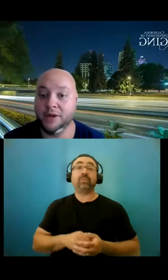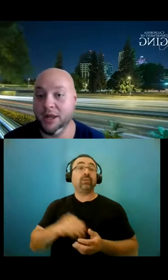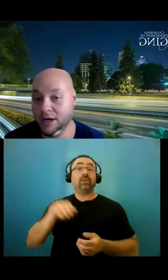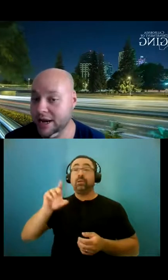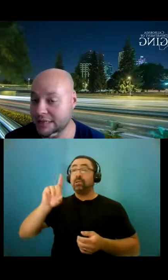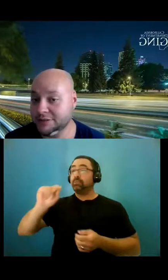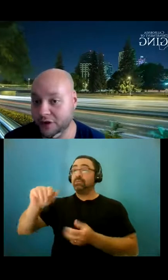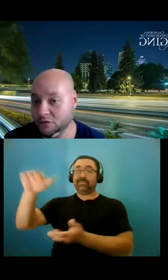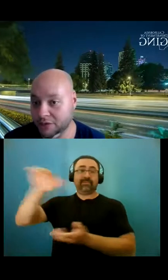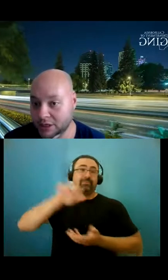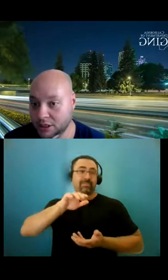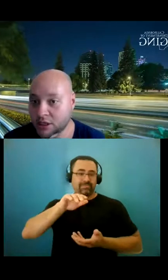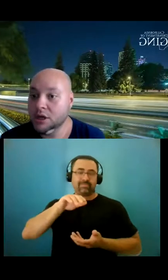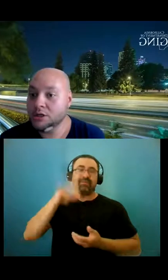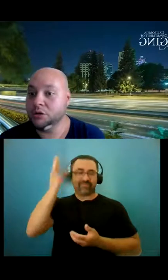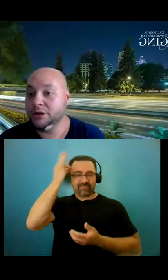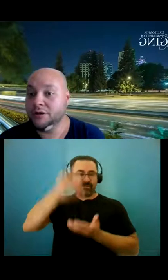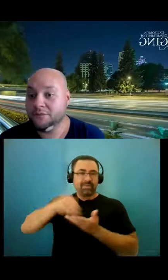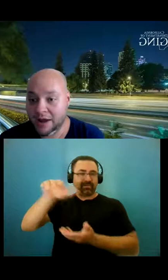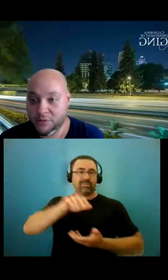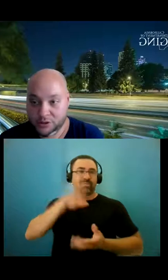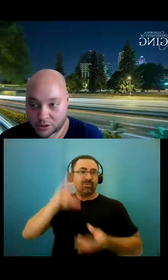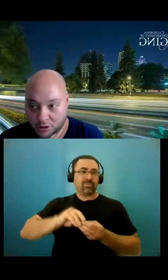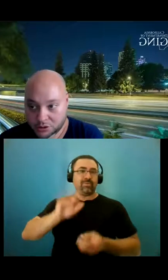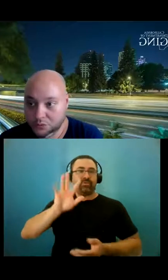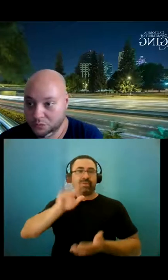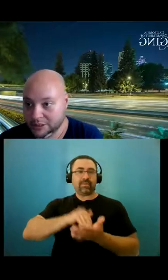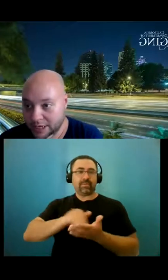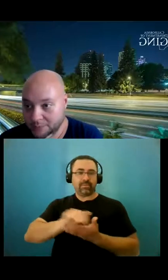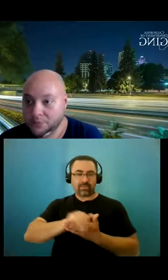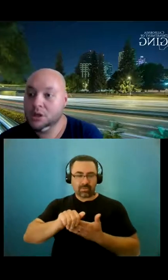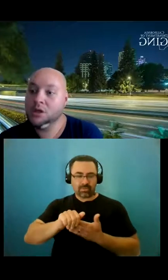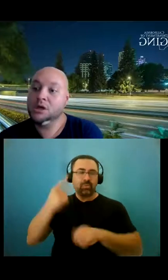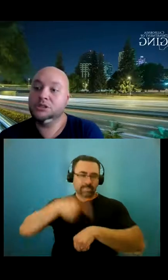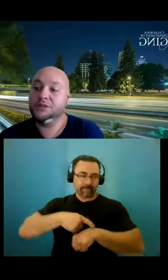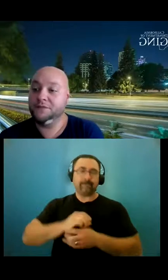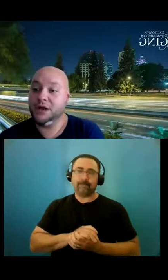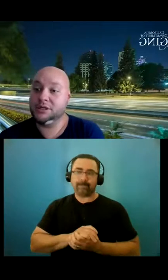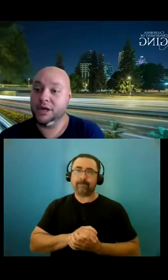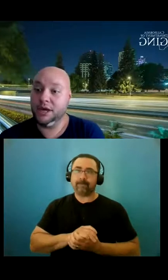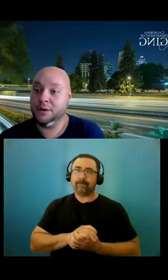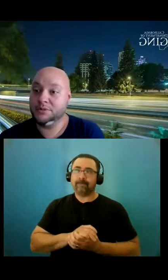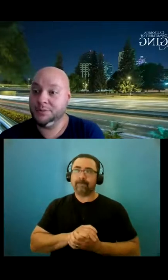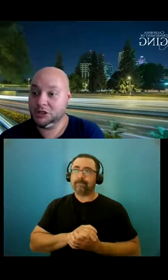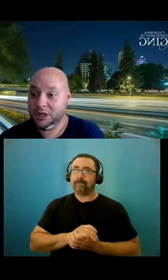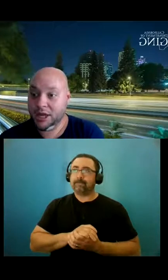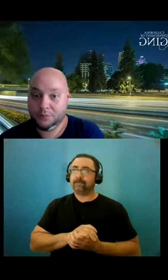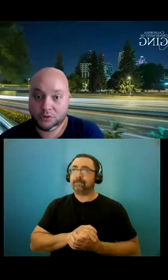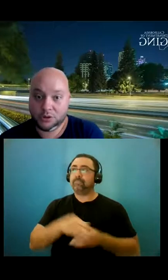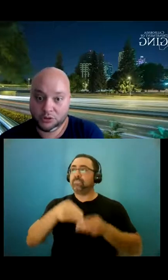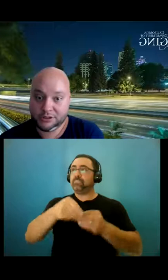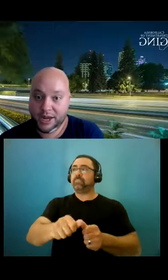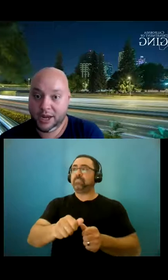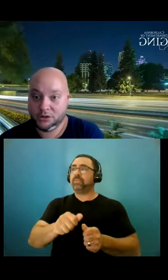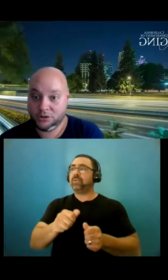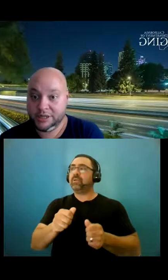with, again, enhanced federal funding, totaling $5 million one time, to defund dementia-capable